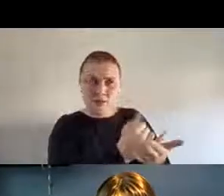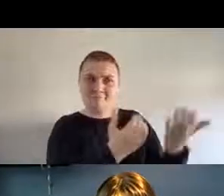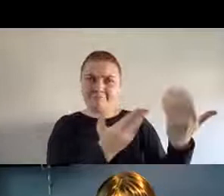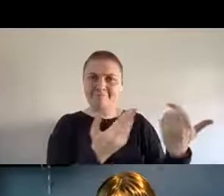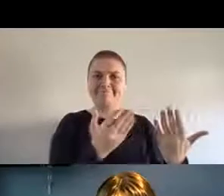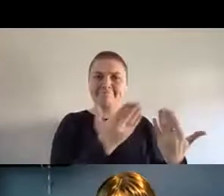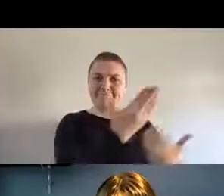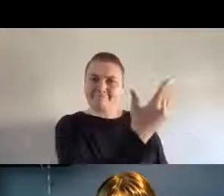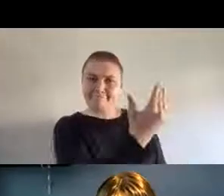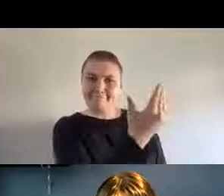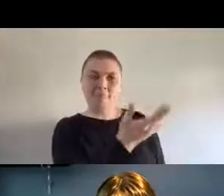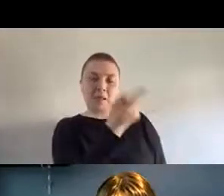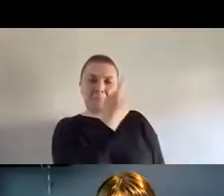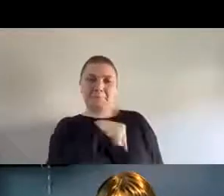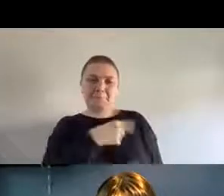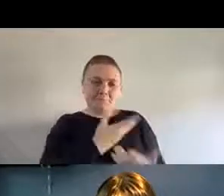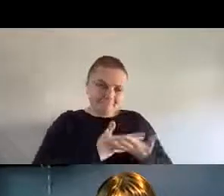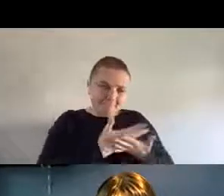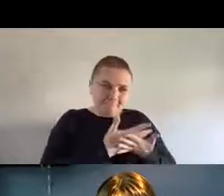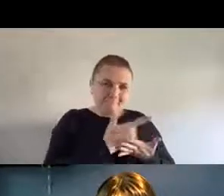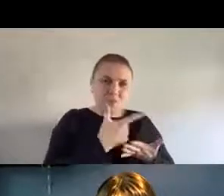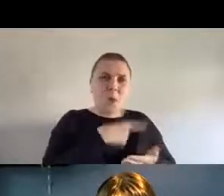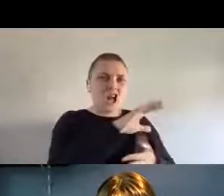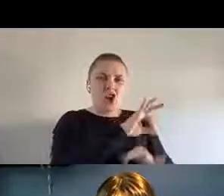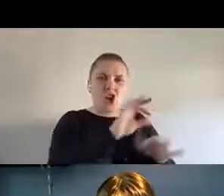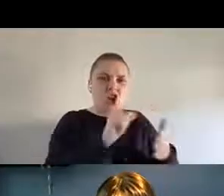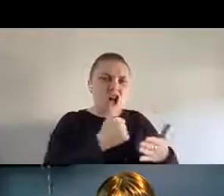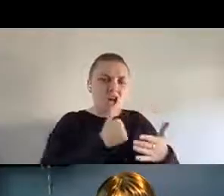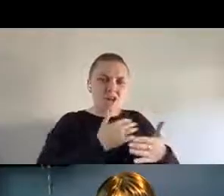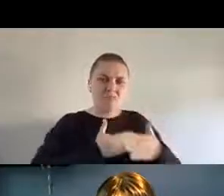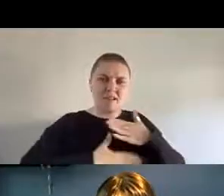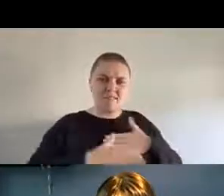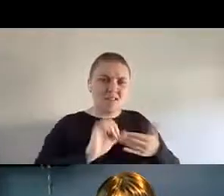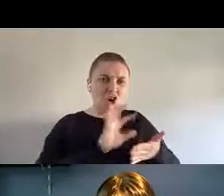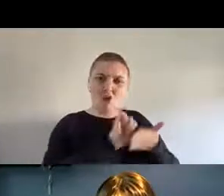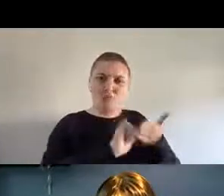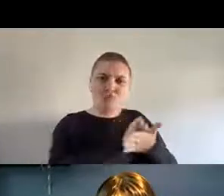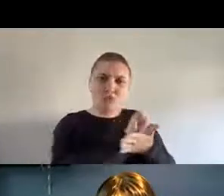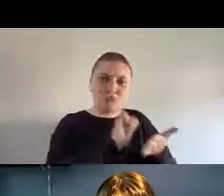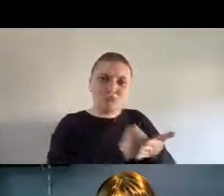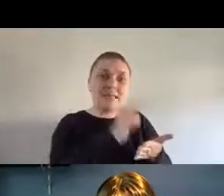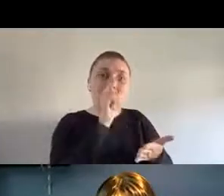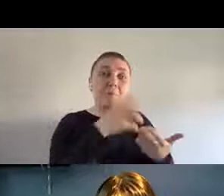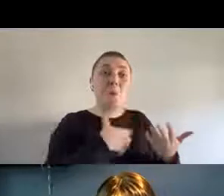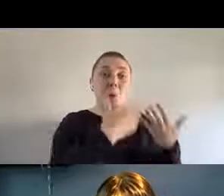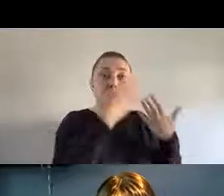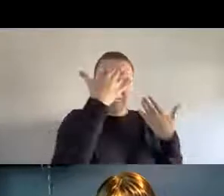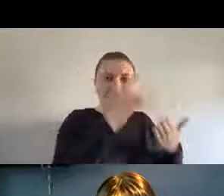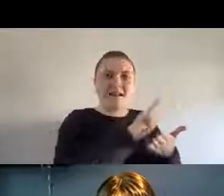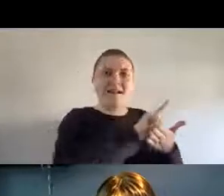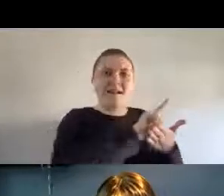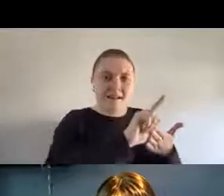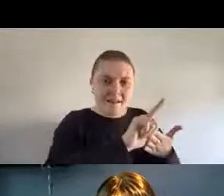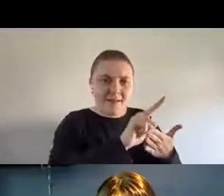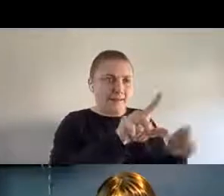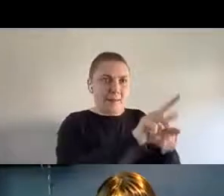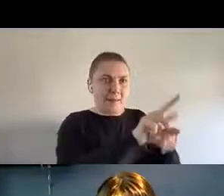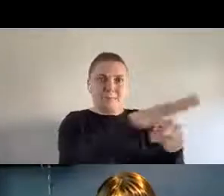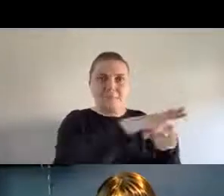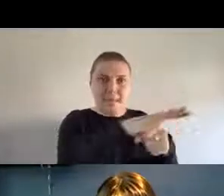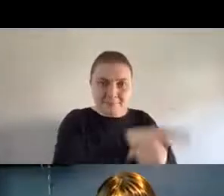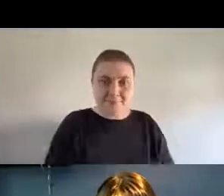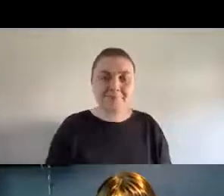to discuss why this behaviour is inappropriate so that they can be more receptive in that private space.